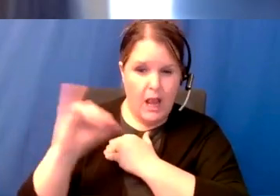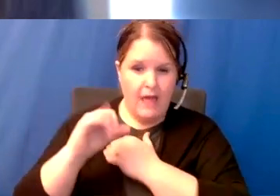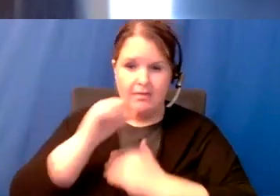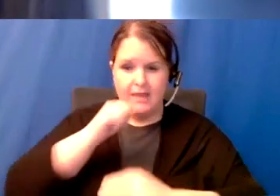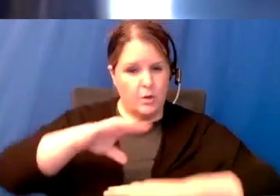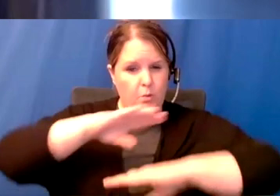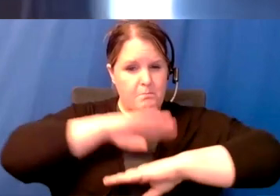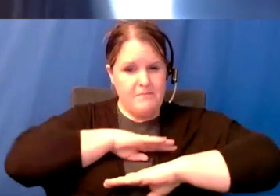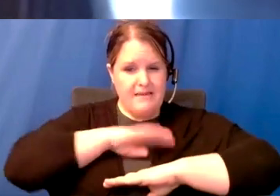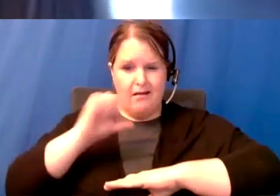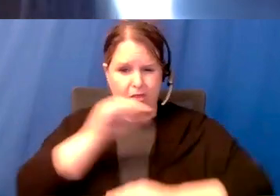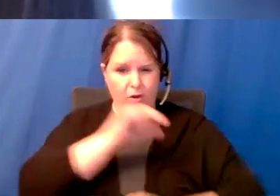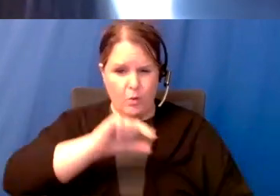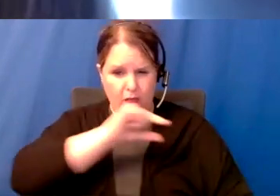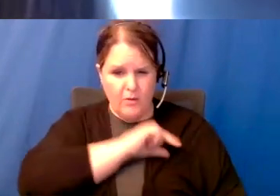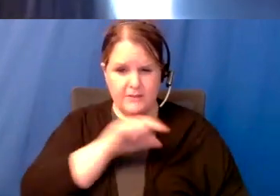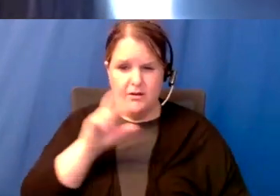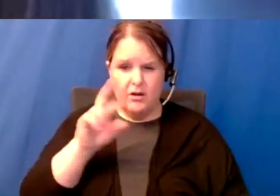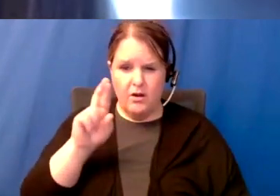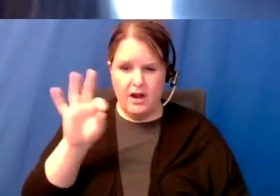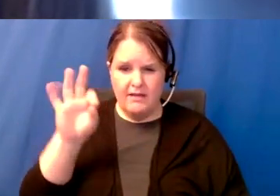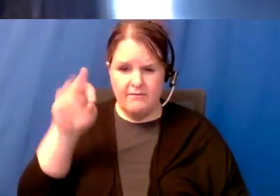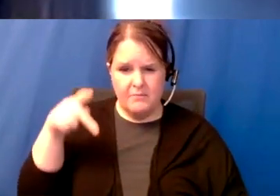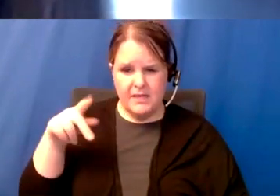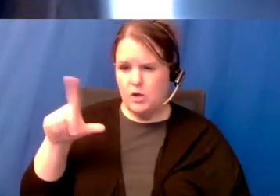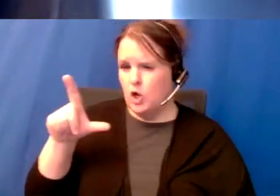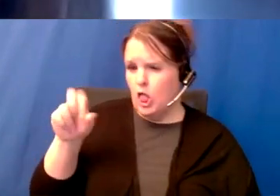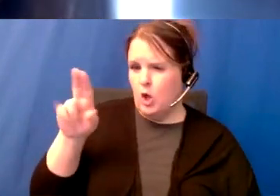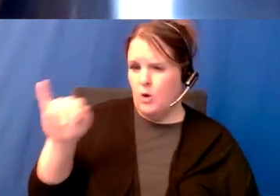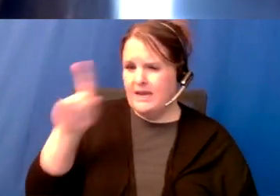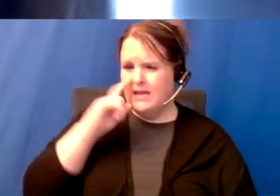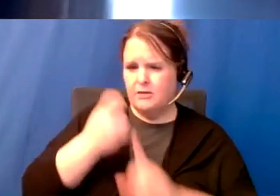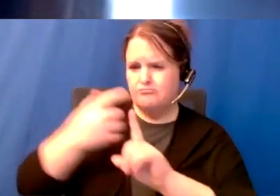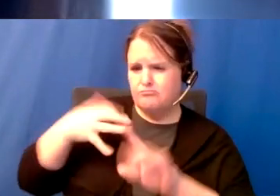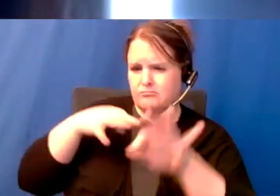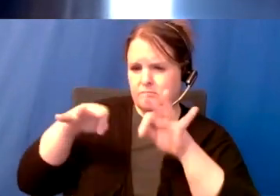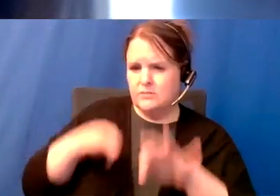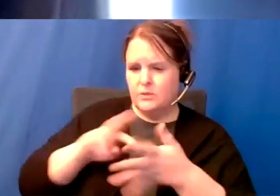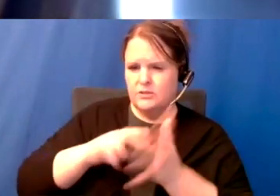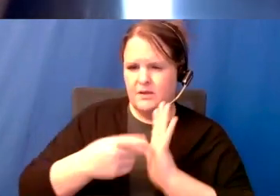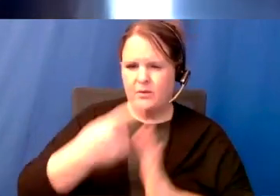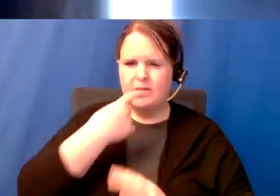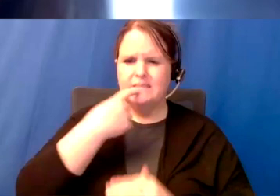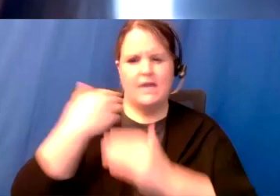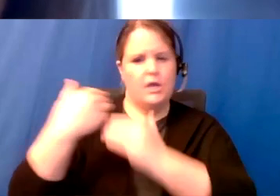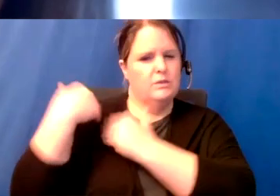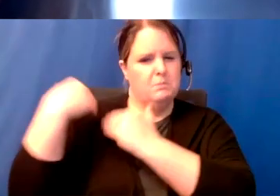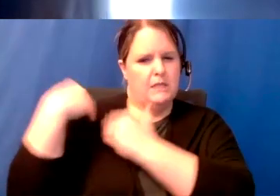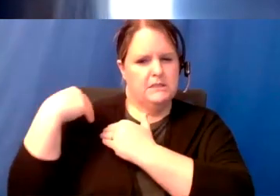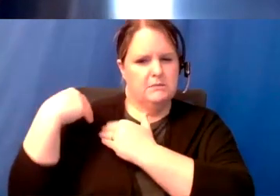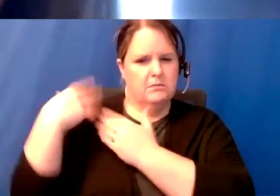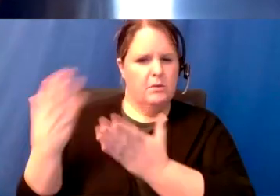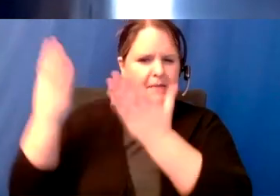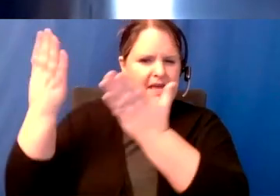other qualifications in the RFP? Or Lori, can you share a little bit more what you mean by when you say responsible bidder?